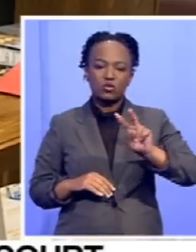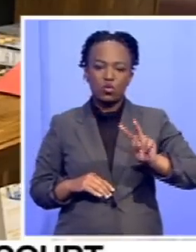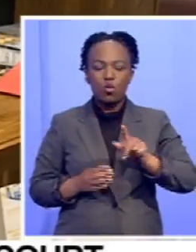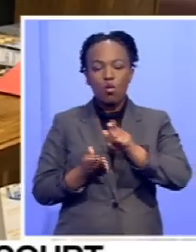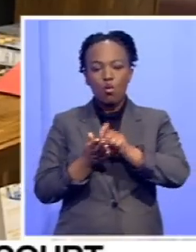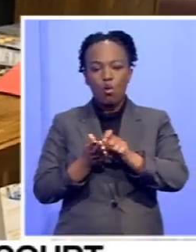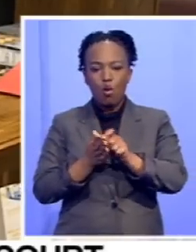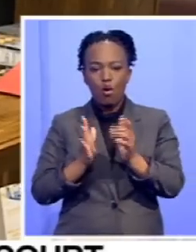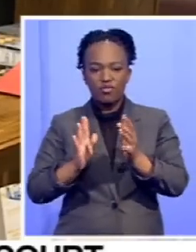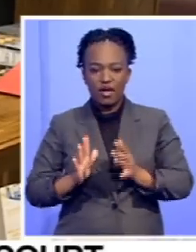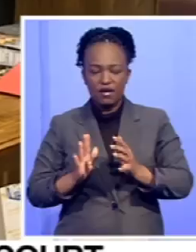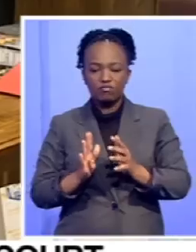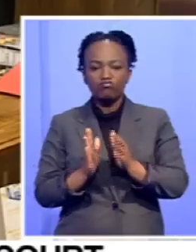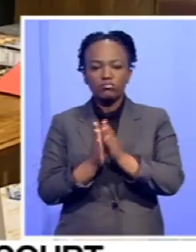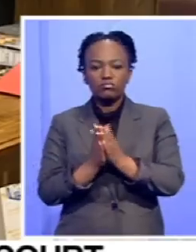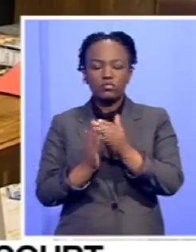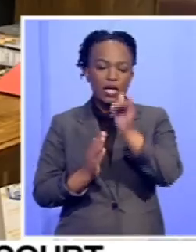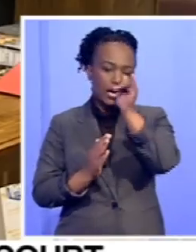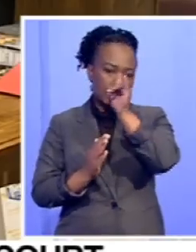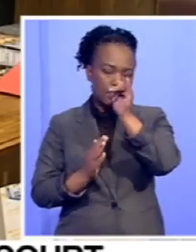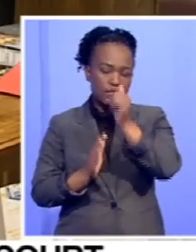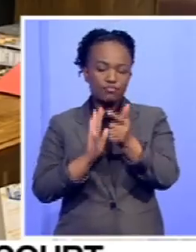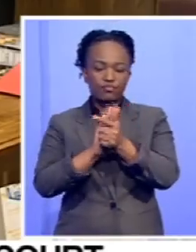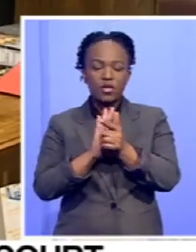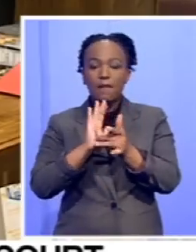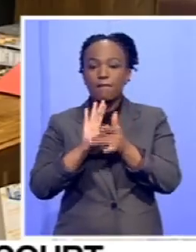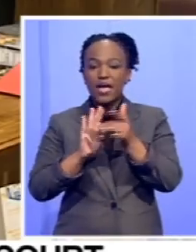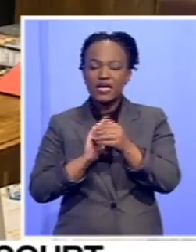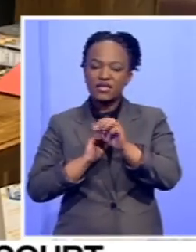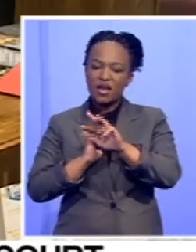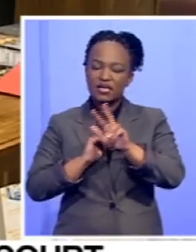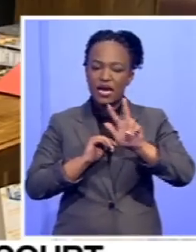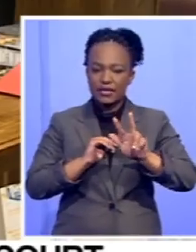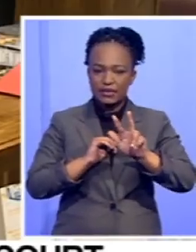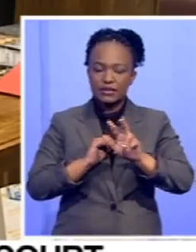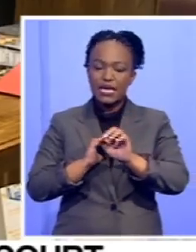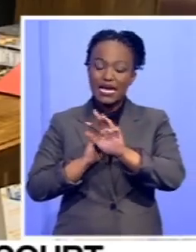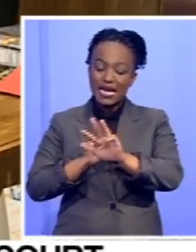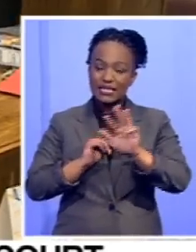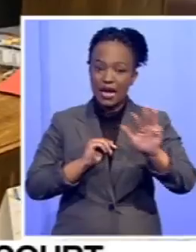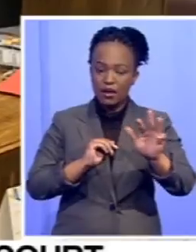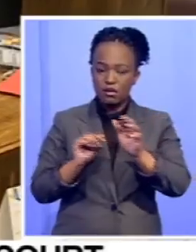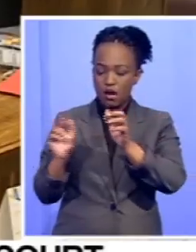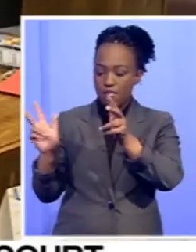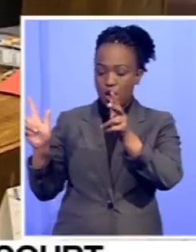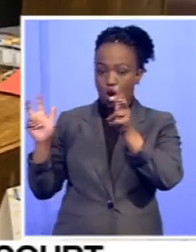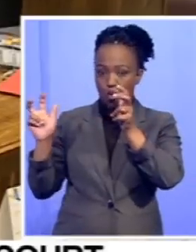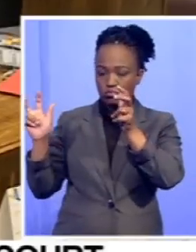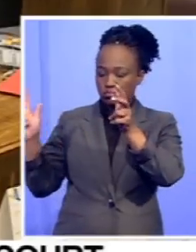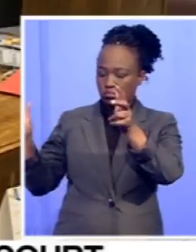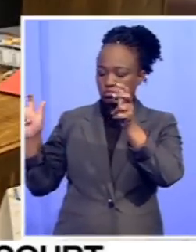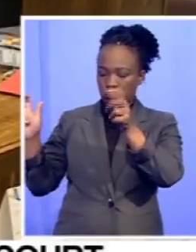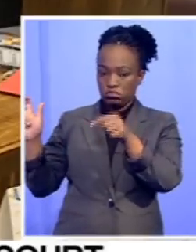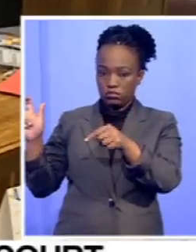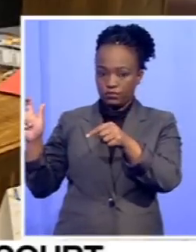Snyman in the textbook entitled Criminal Law 6th edition at pages 98 to 99, I quote, one must always